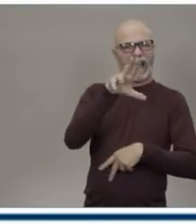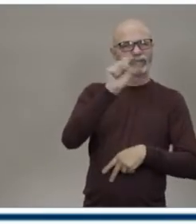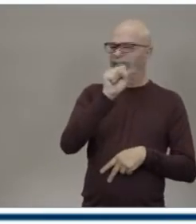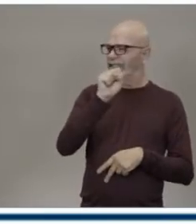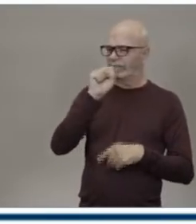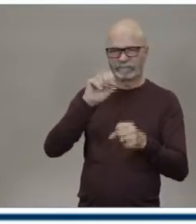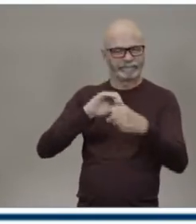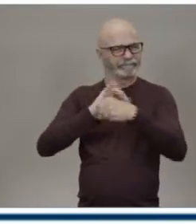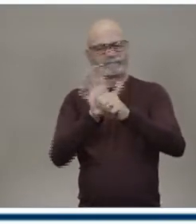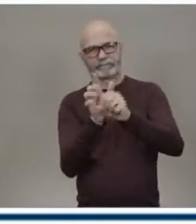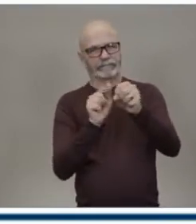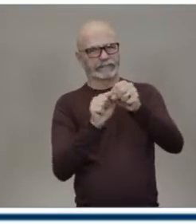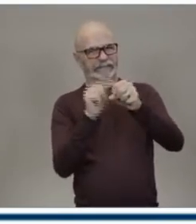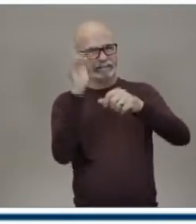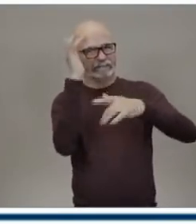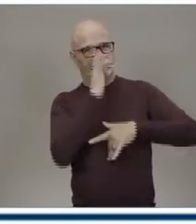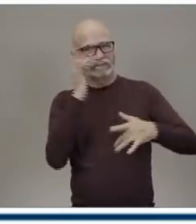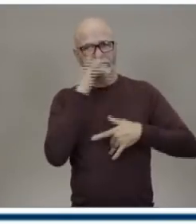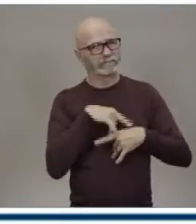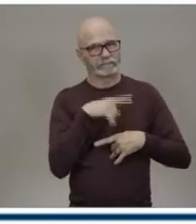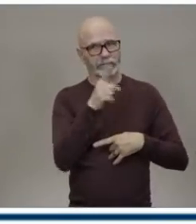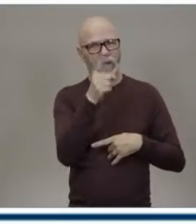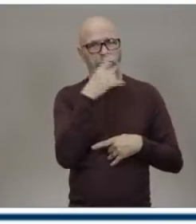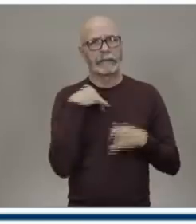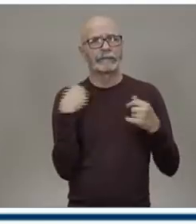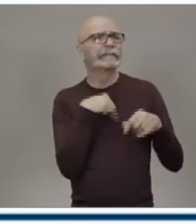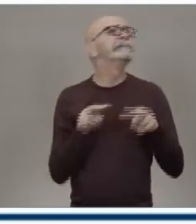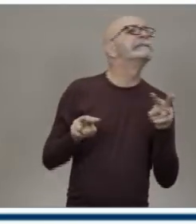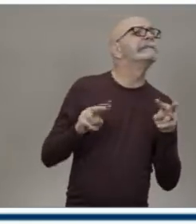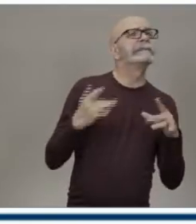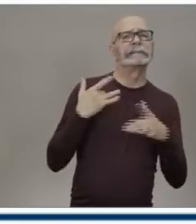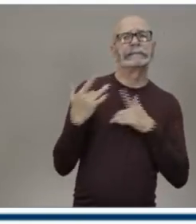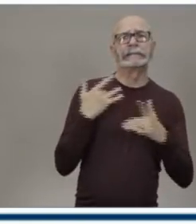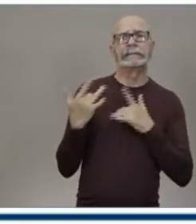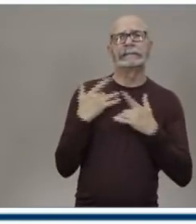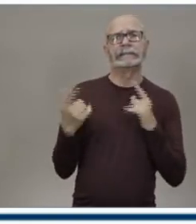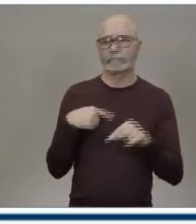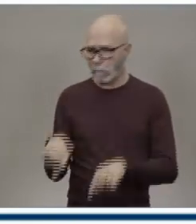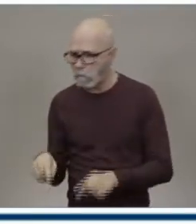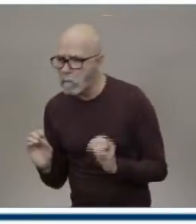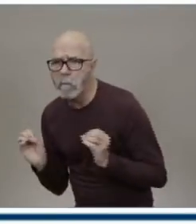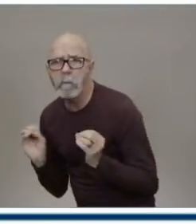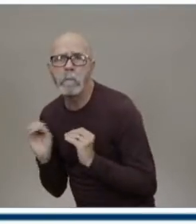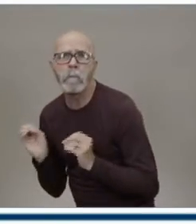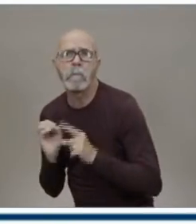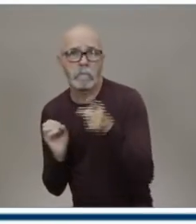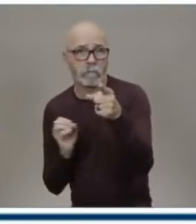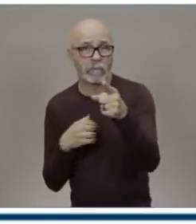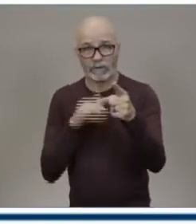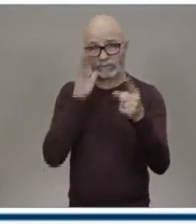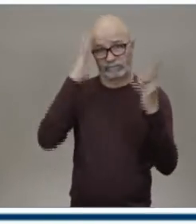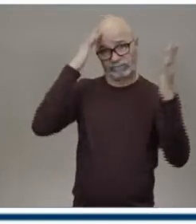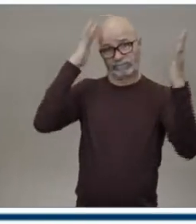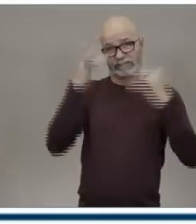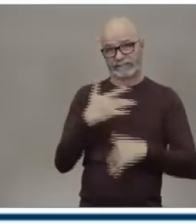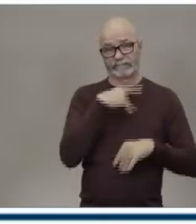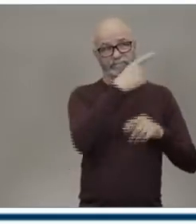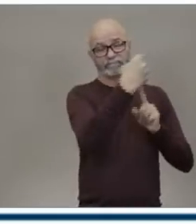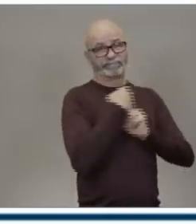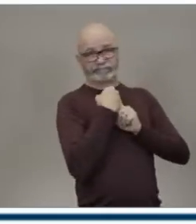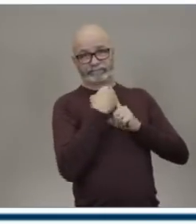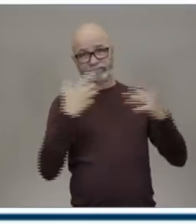you mentioned public health is watching for it here, but hasn't seen any yet. Are you expecting to see that also pop up in Nova